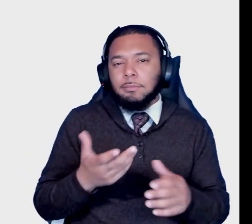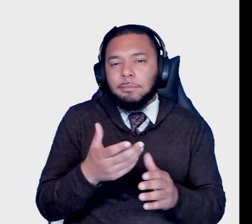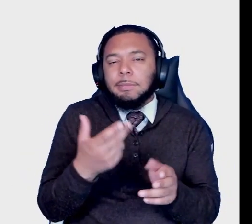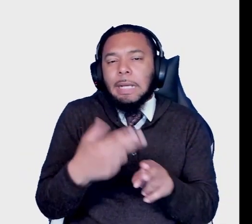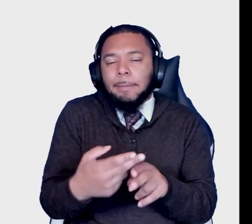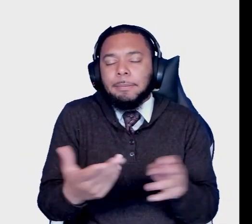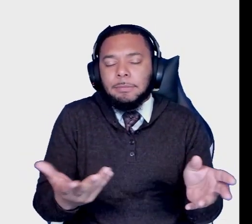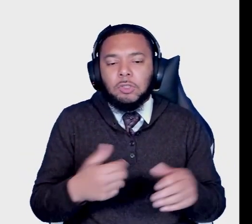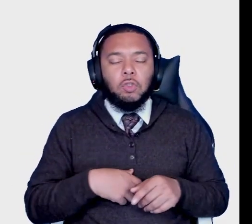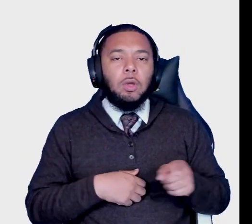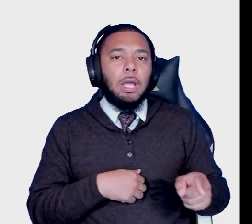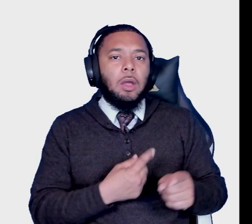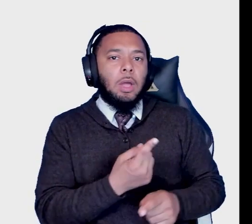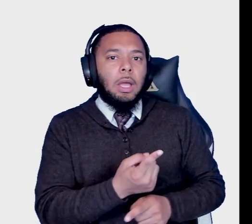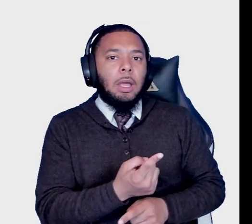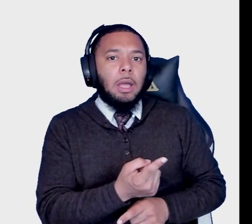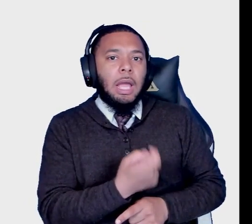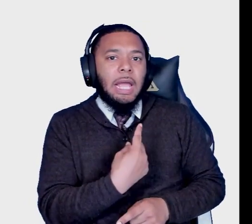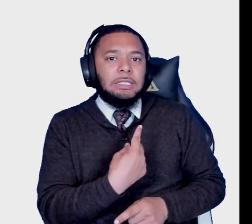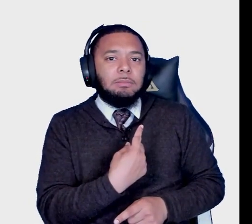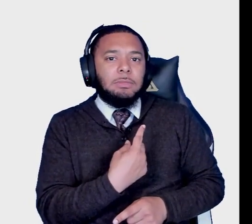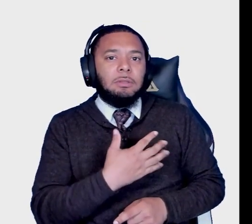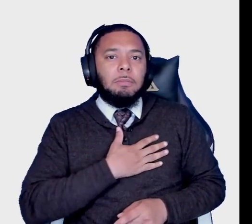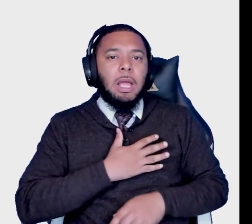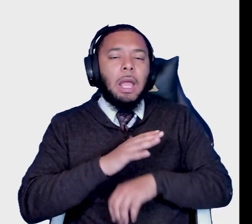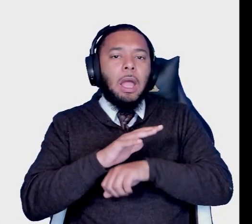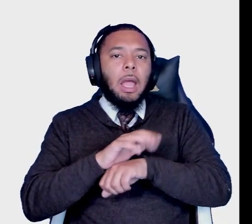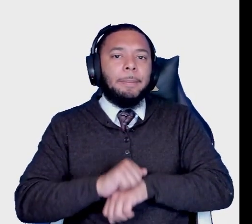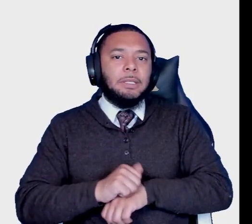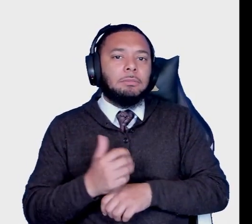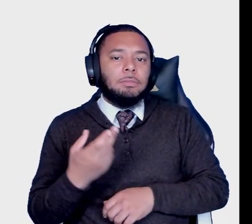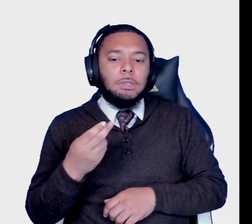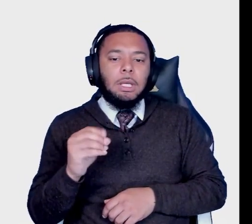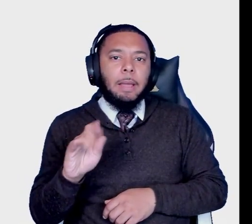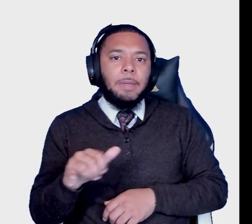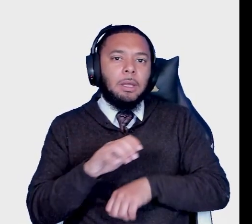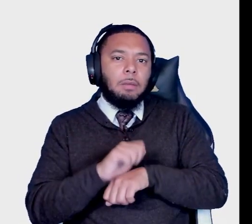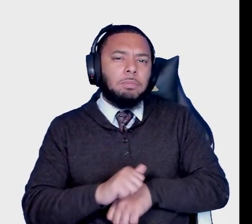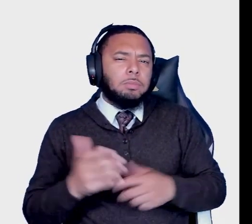it ask me for my hobby.